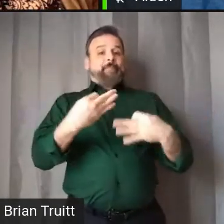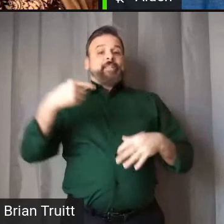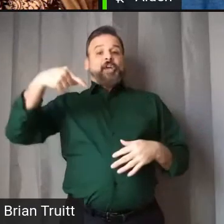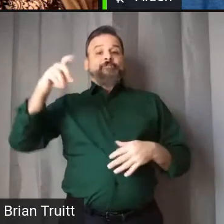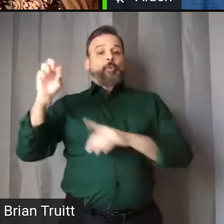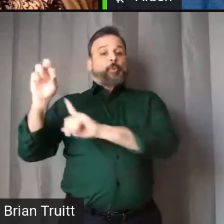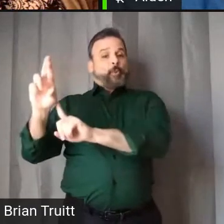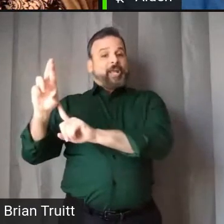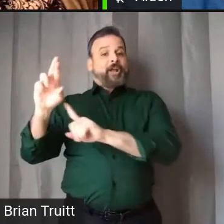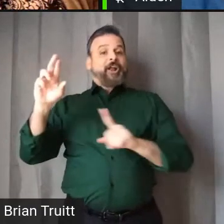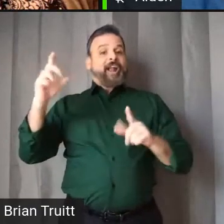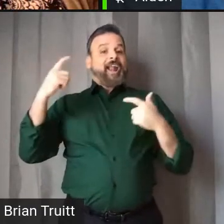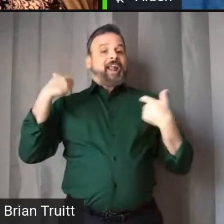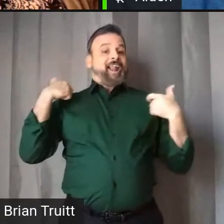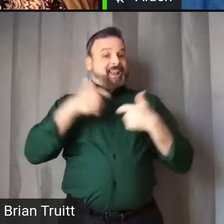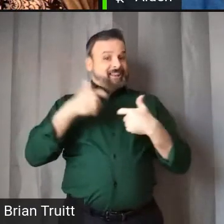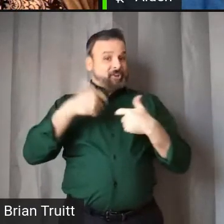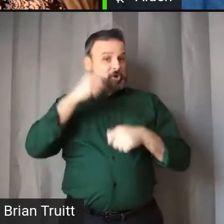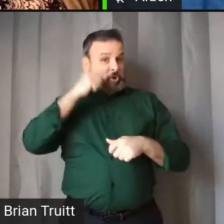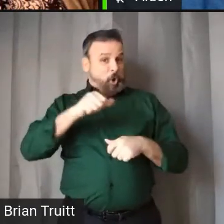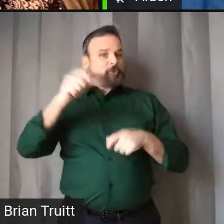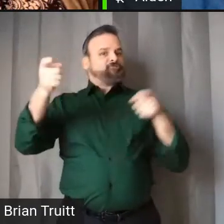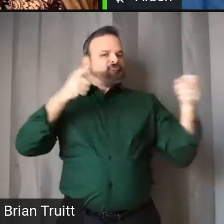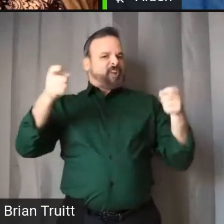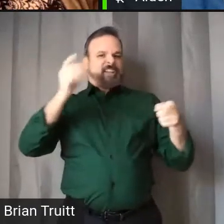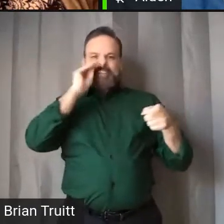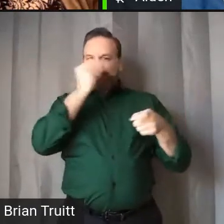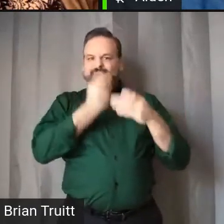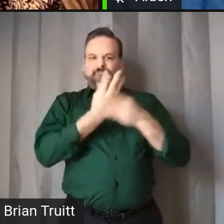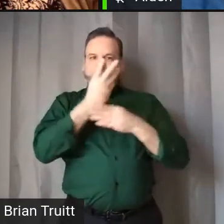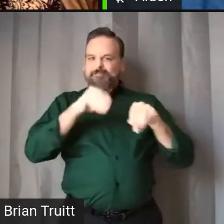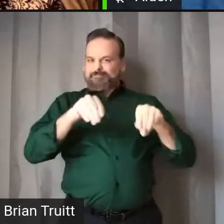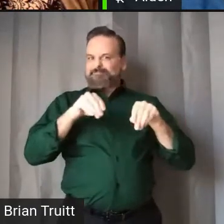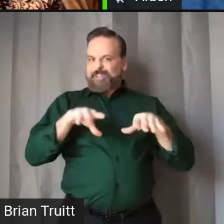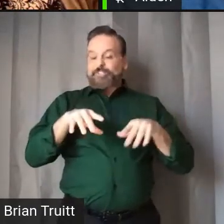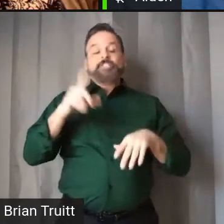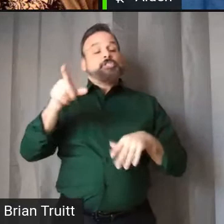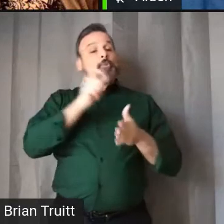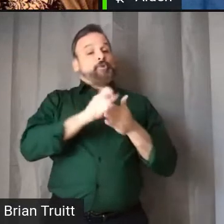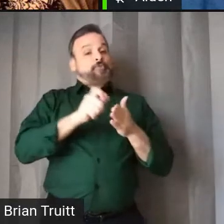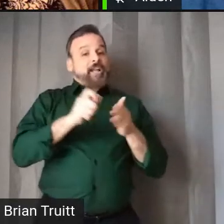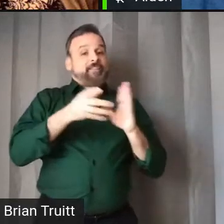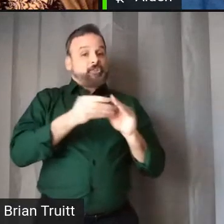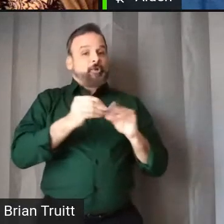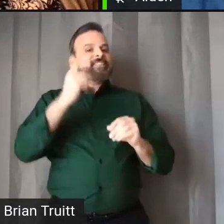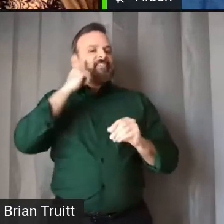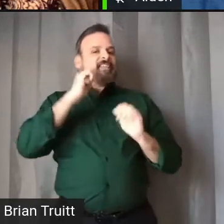So when we write ourselves back into stories, I think that's a lot of how we find magic.